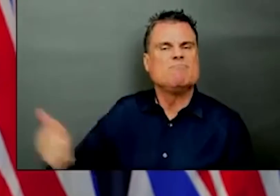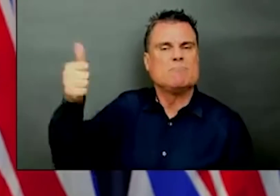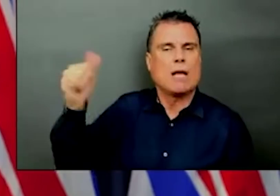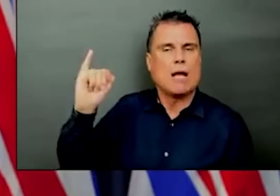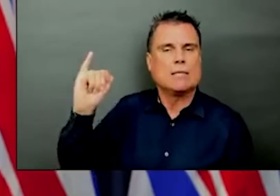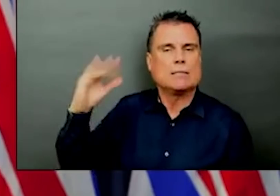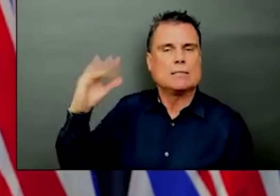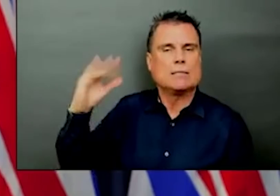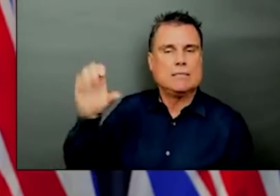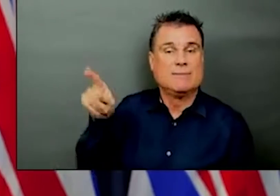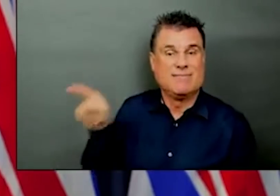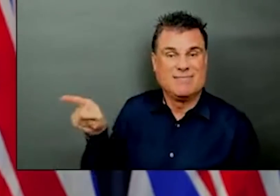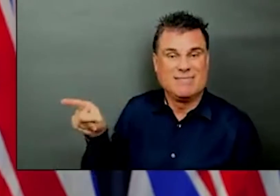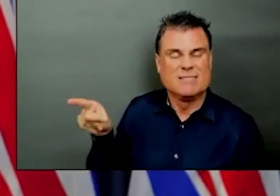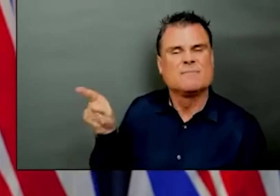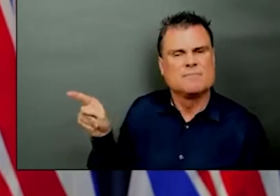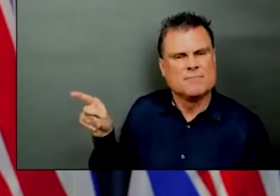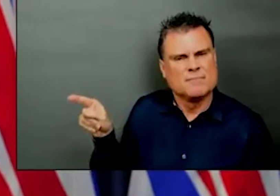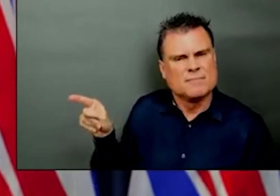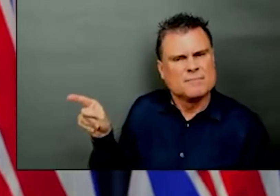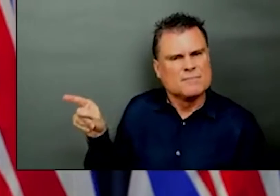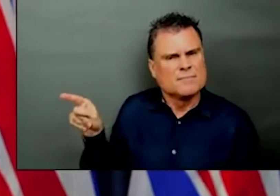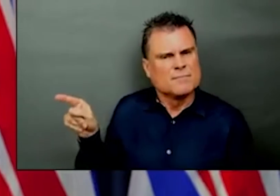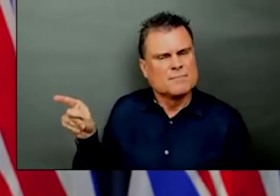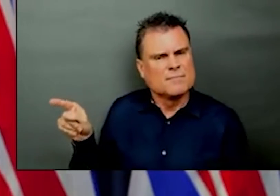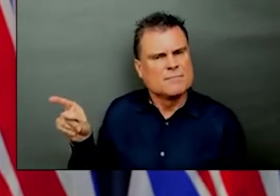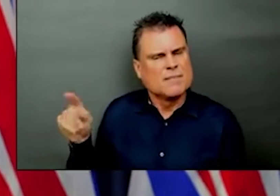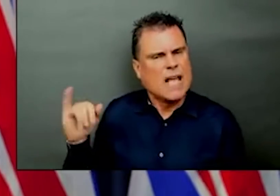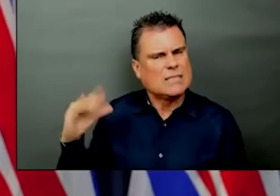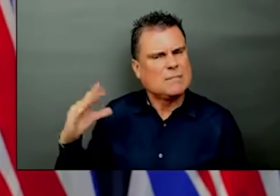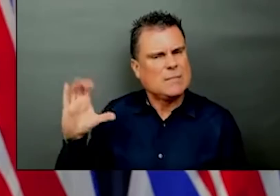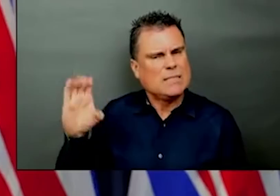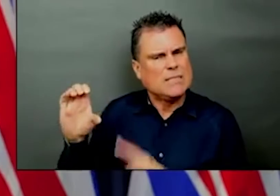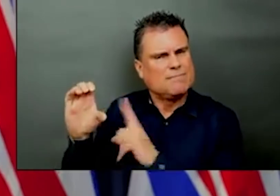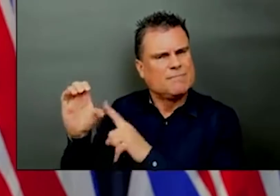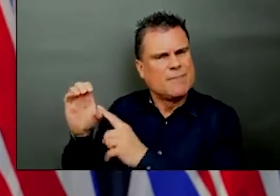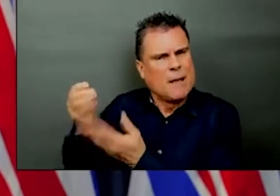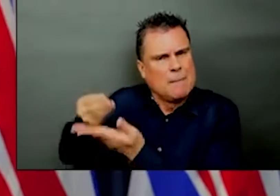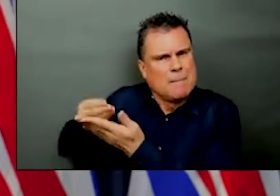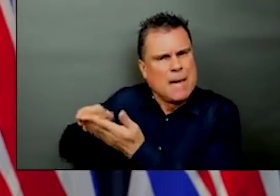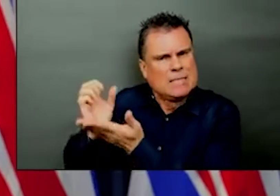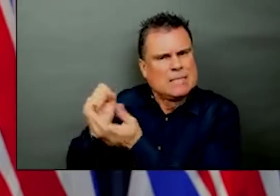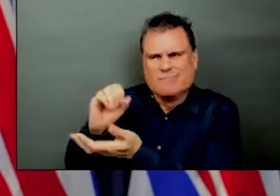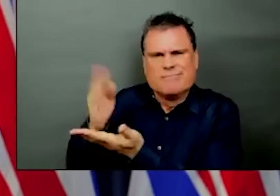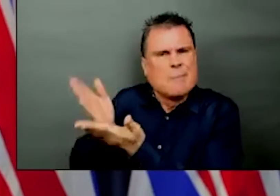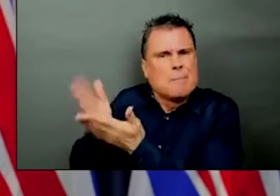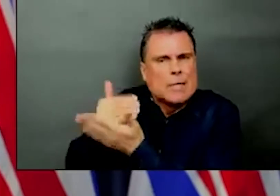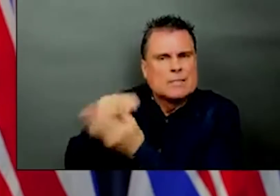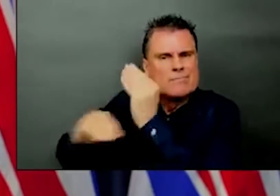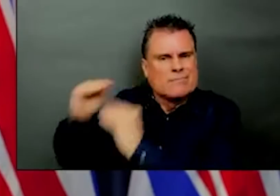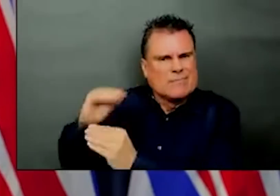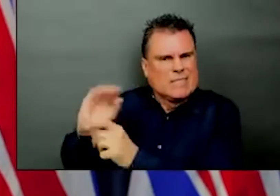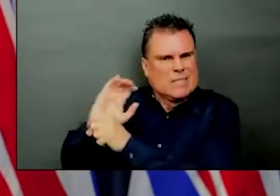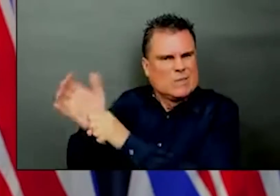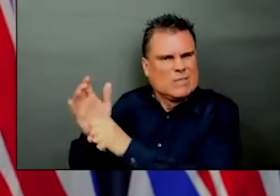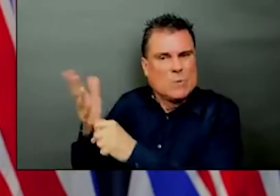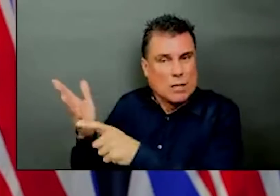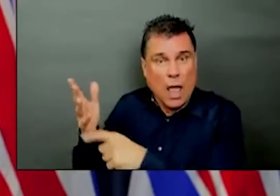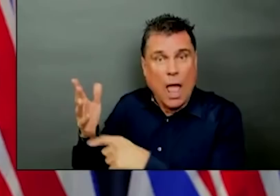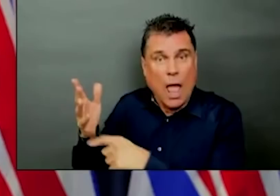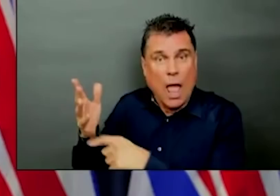is $600 million the totality of what it saved due to COVID? Where are we on track for a net loss